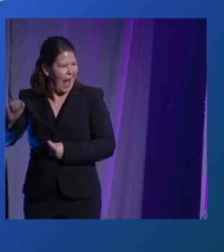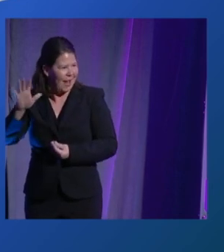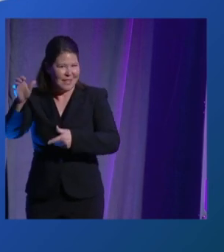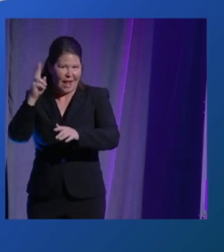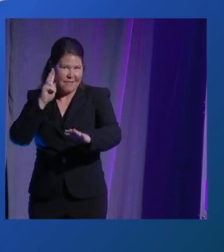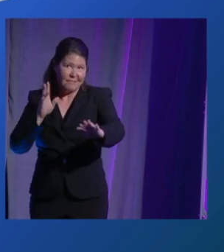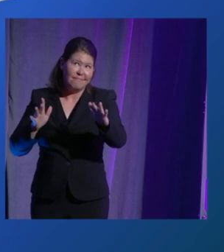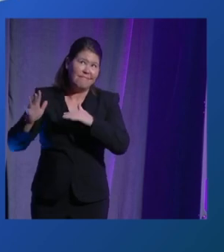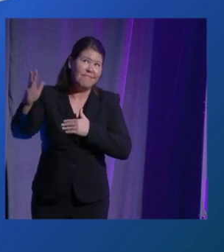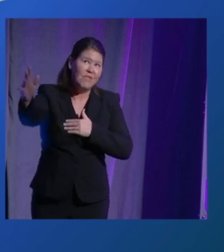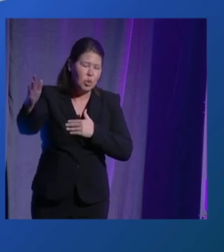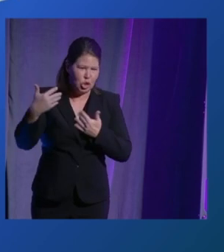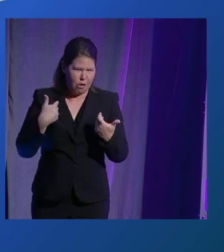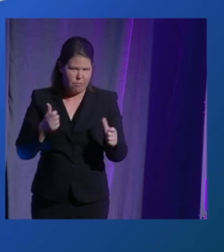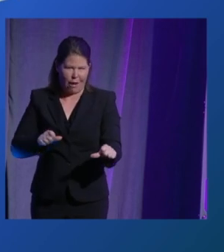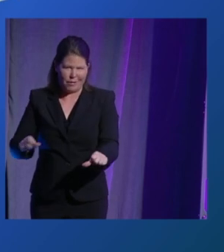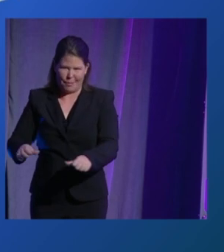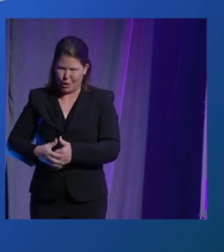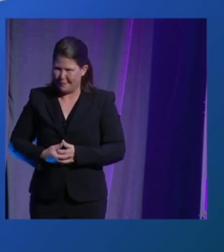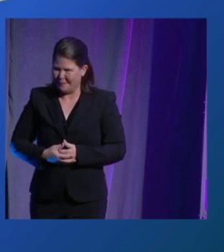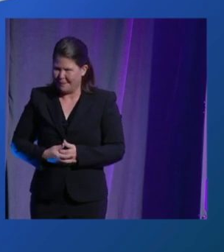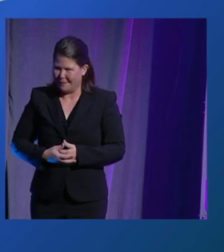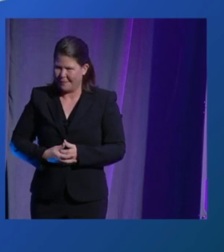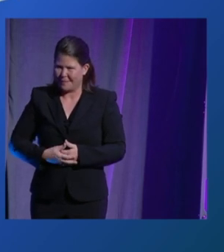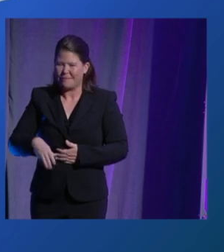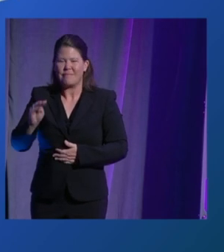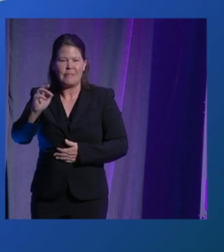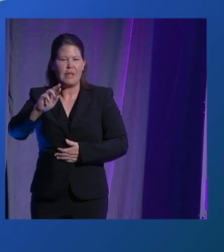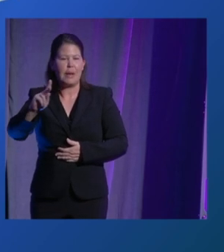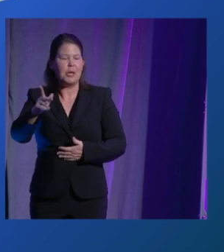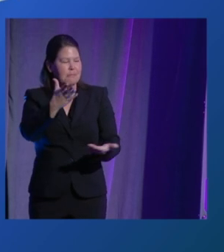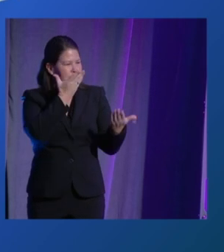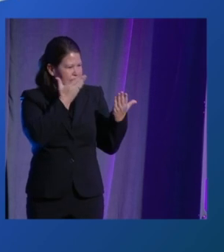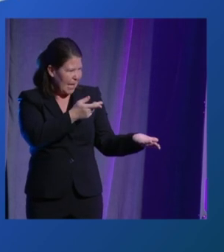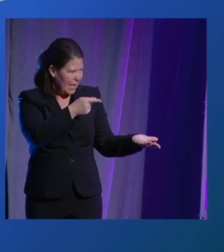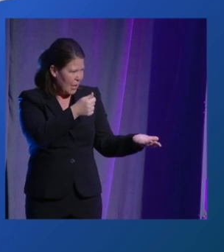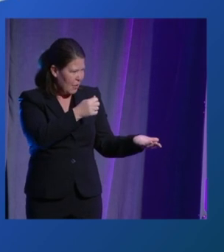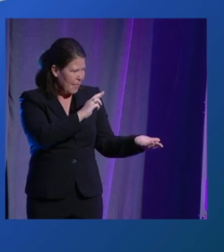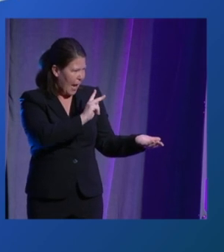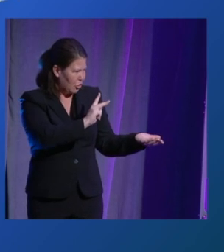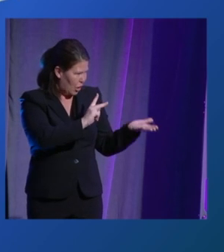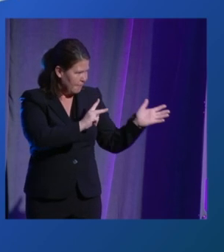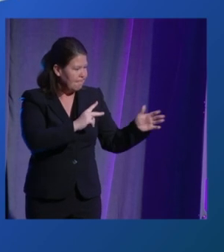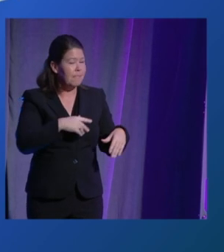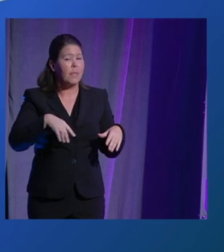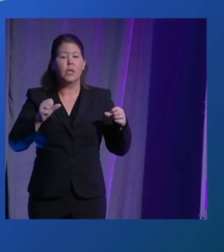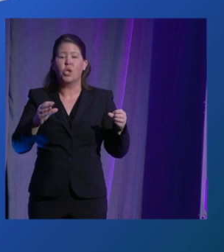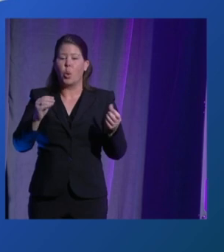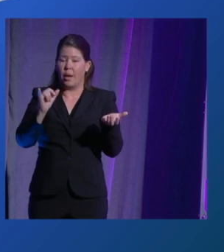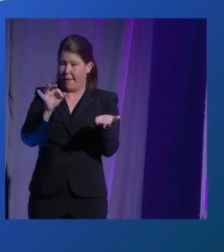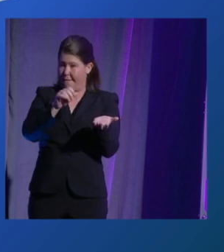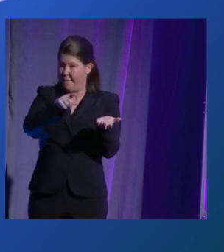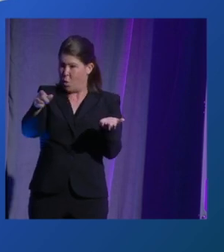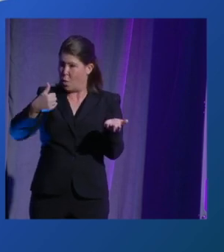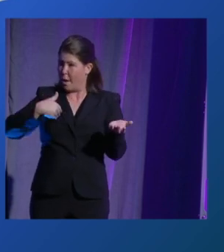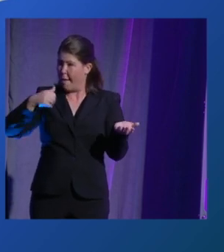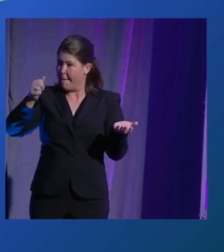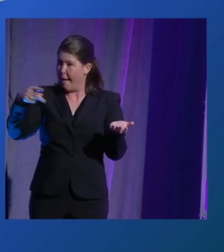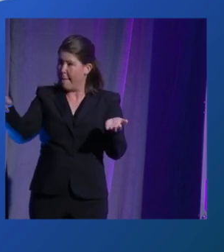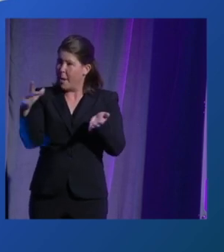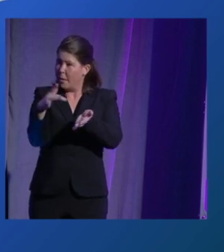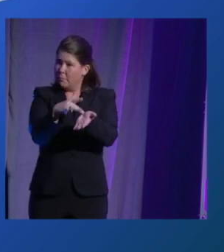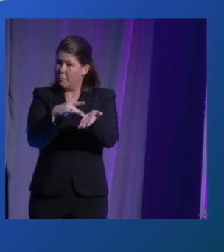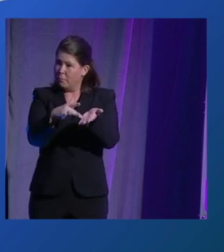Patrick let me so we got about minutes left um I want to um solicit for questions so if you have the app out um you have an